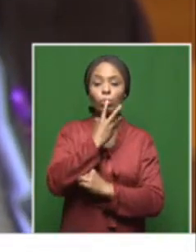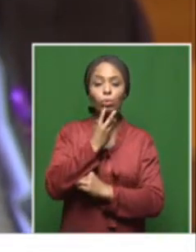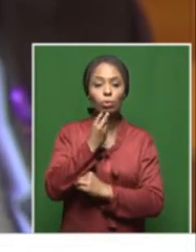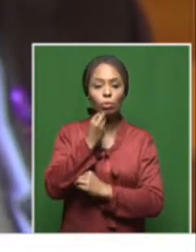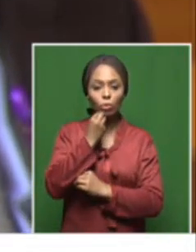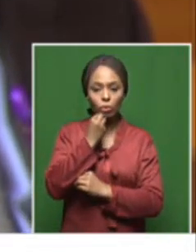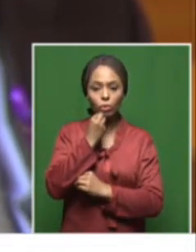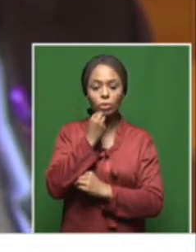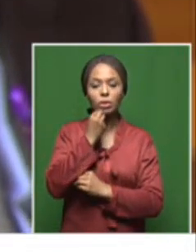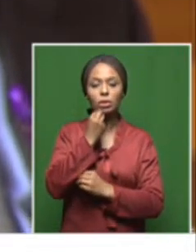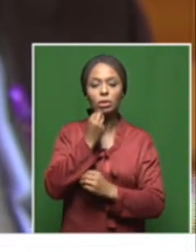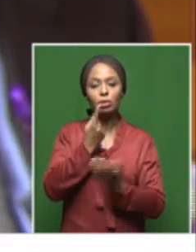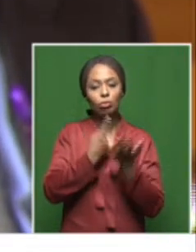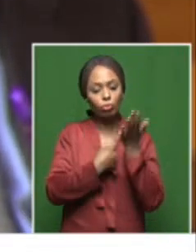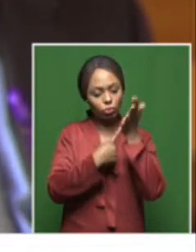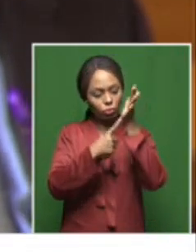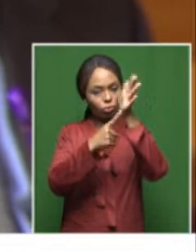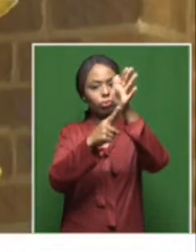us.